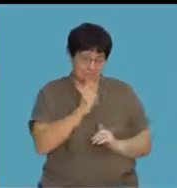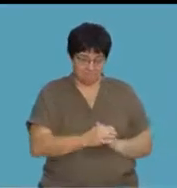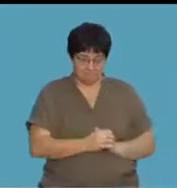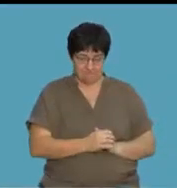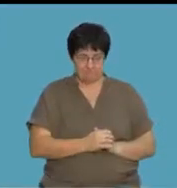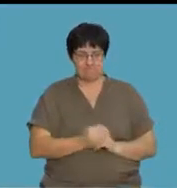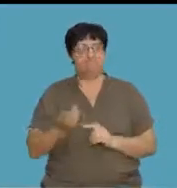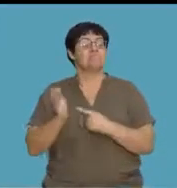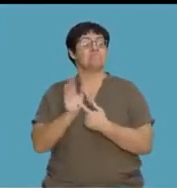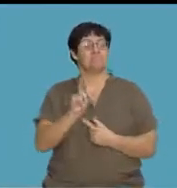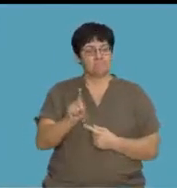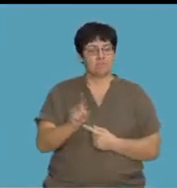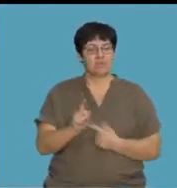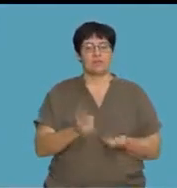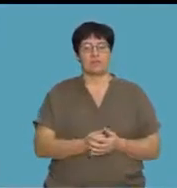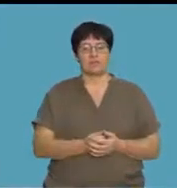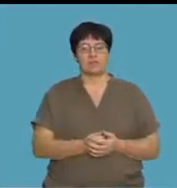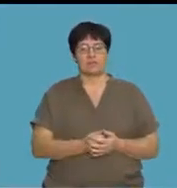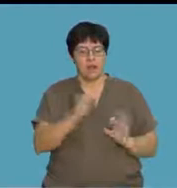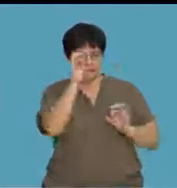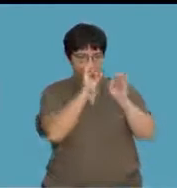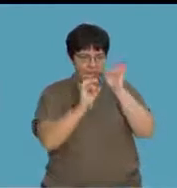a simulation that shows the behavior of